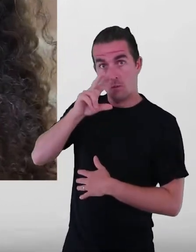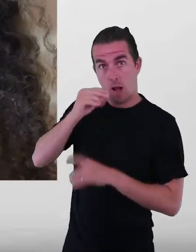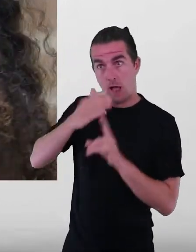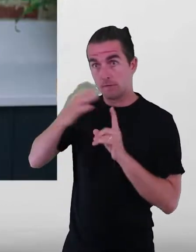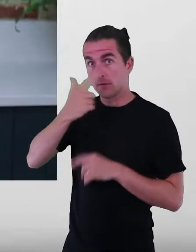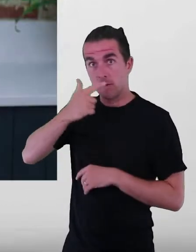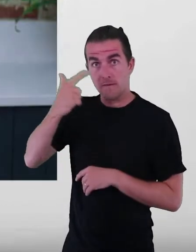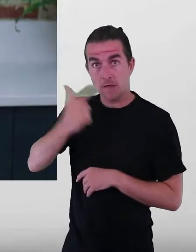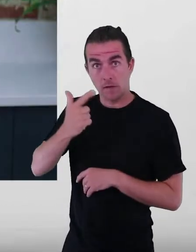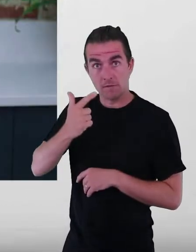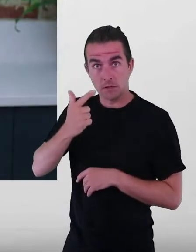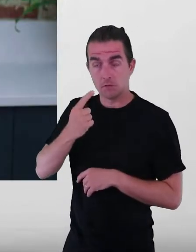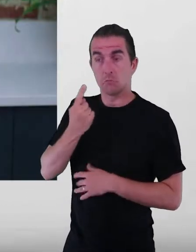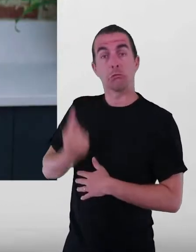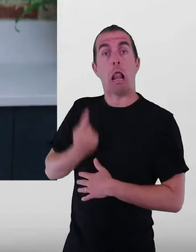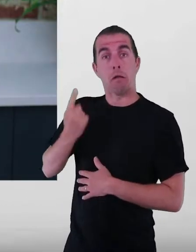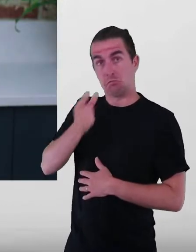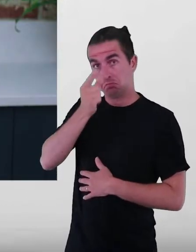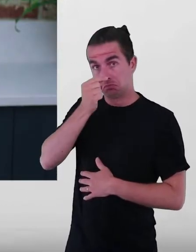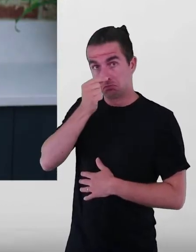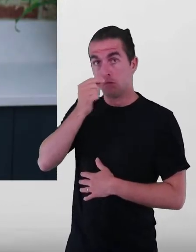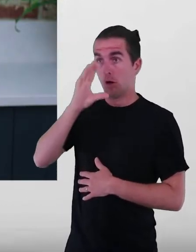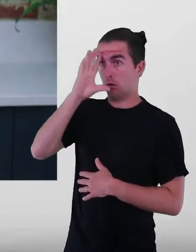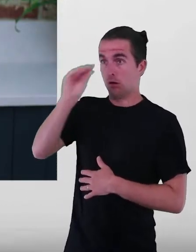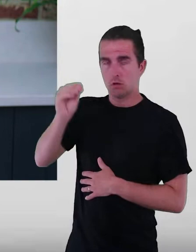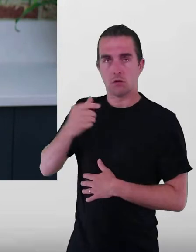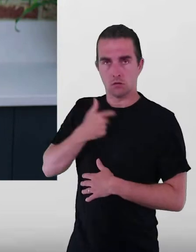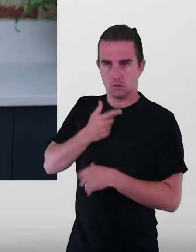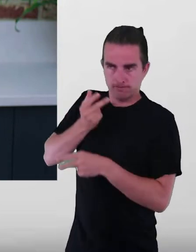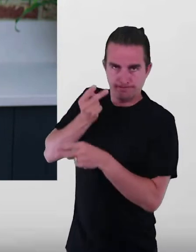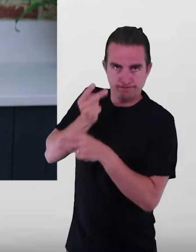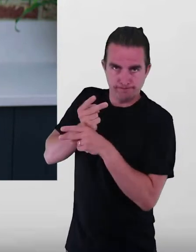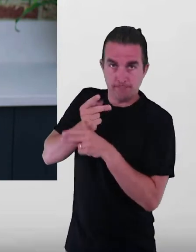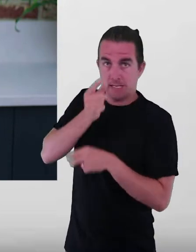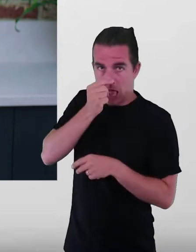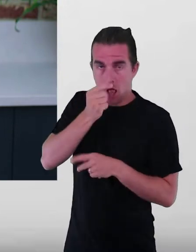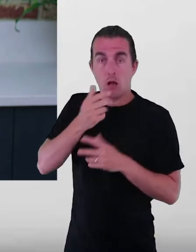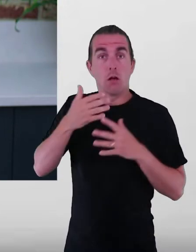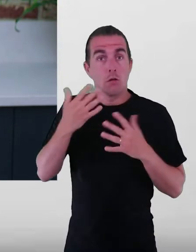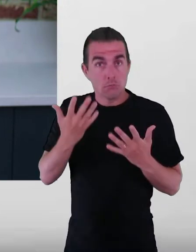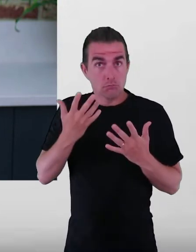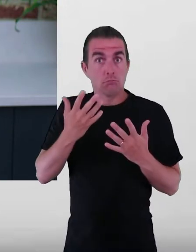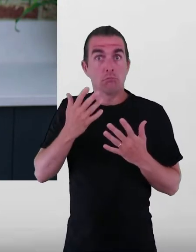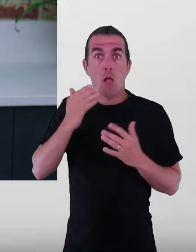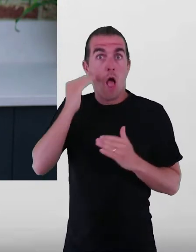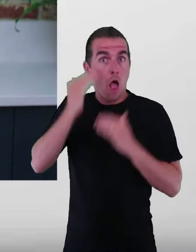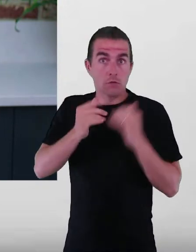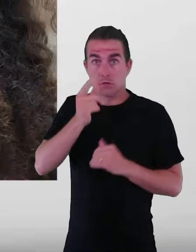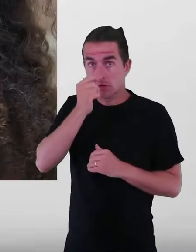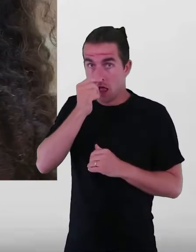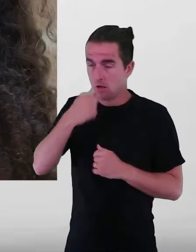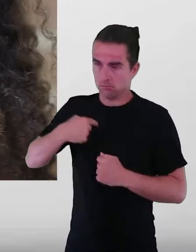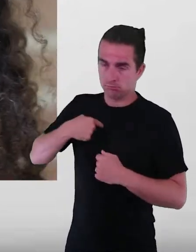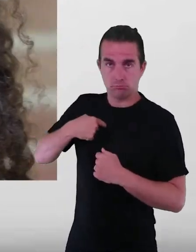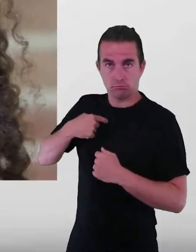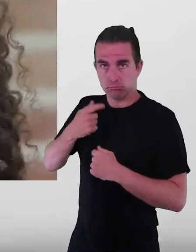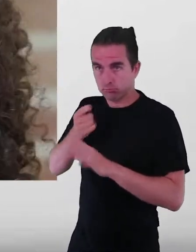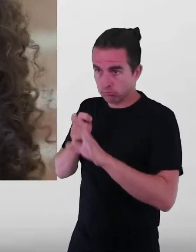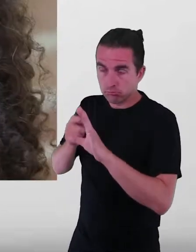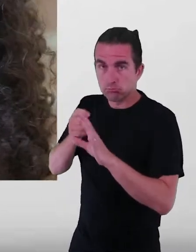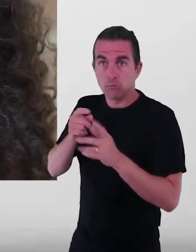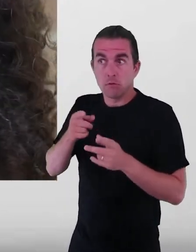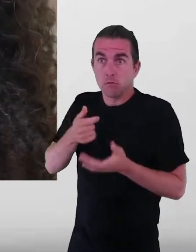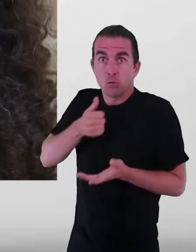adult. Adolescents between the ages of 12 to 17 can self-test and report with adult supervision. However